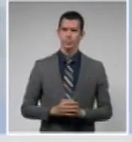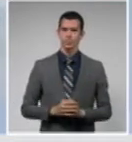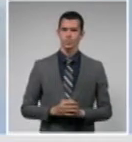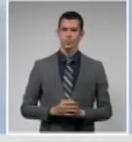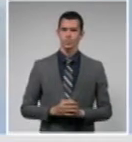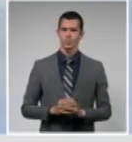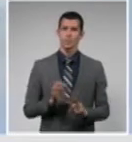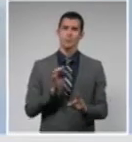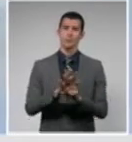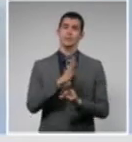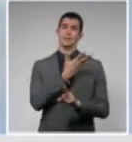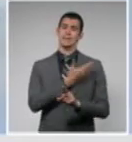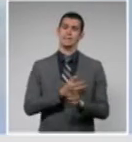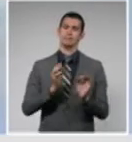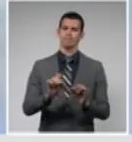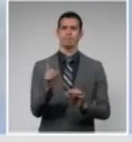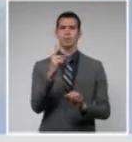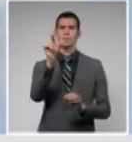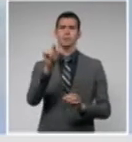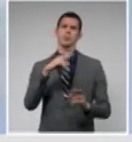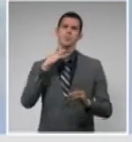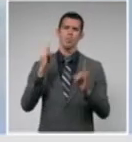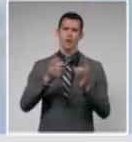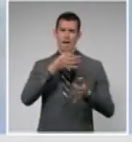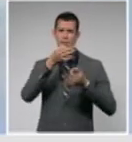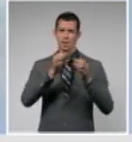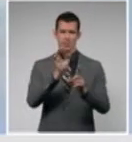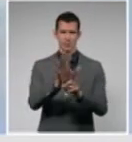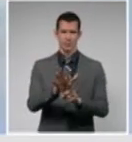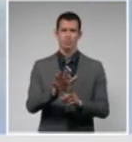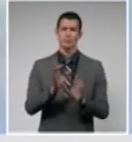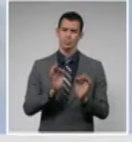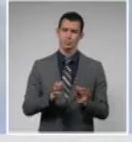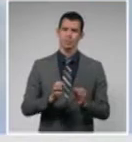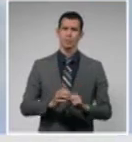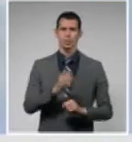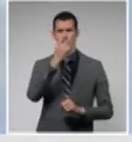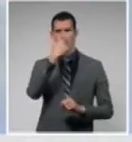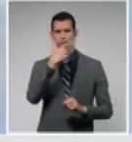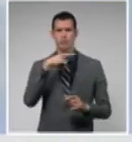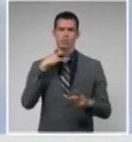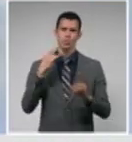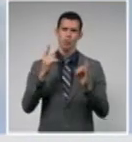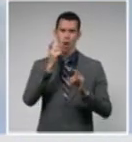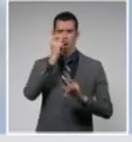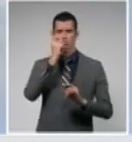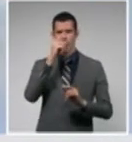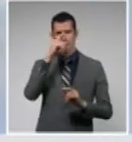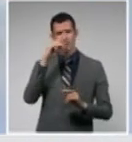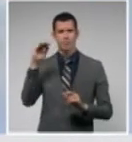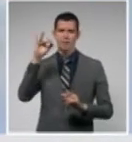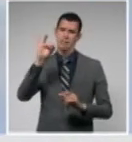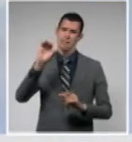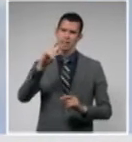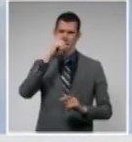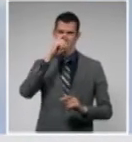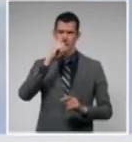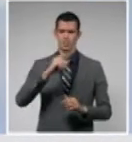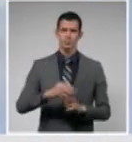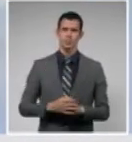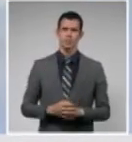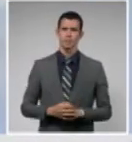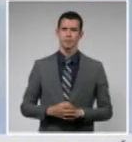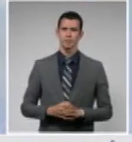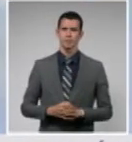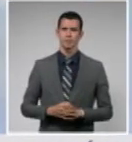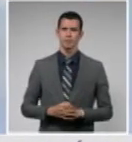of the pandemic. Yesterday, 12 people were discharged from hospital, 6 from Ciego de Ávila,